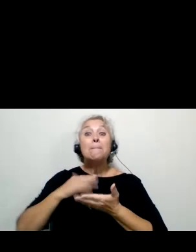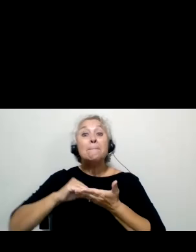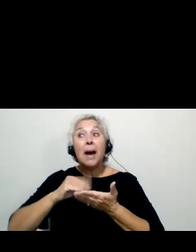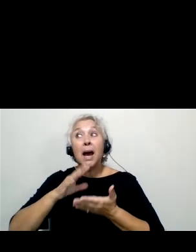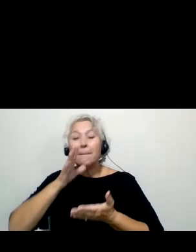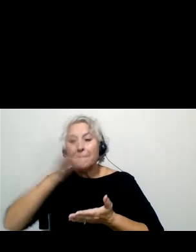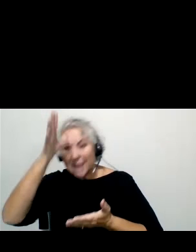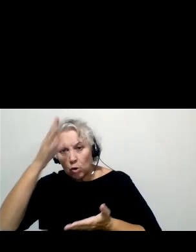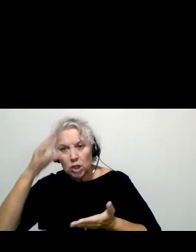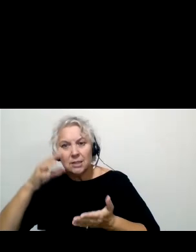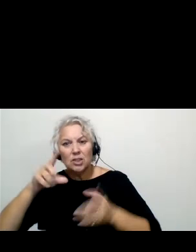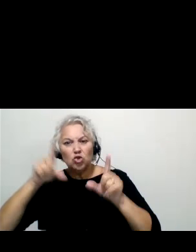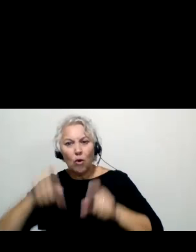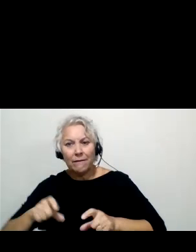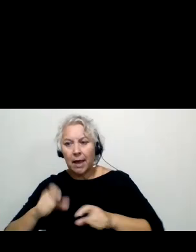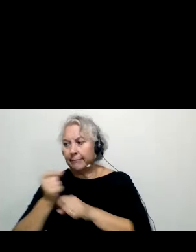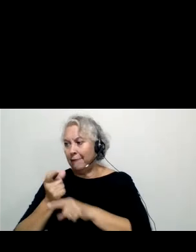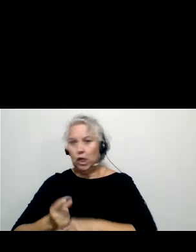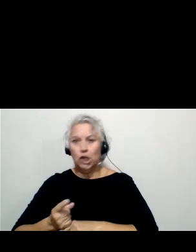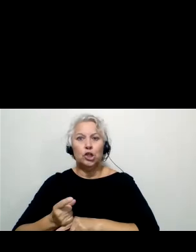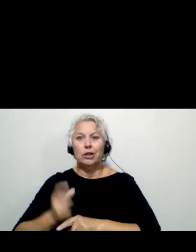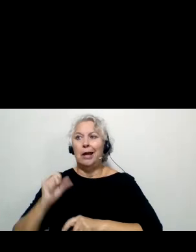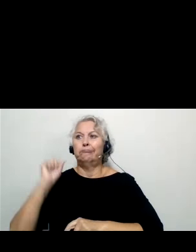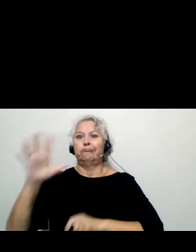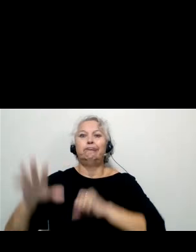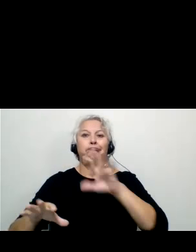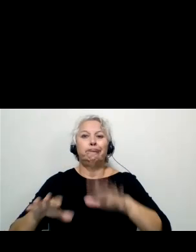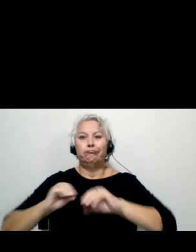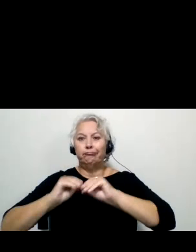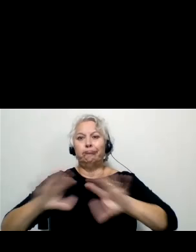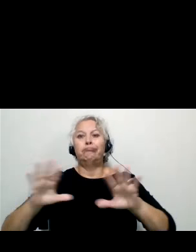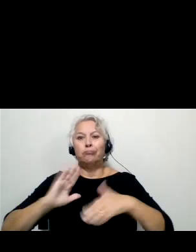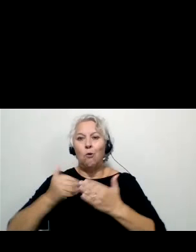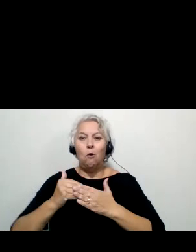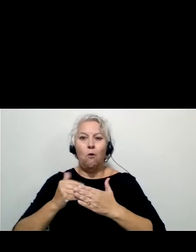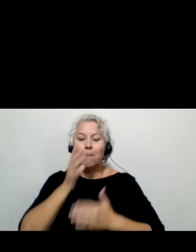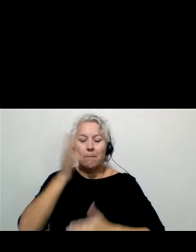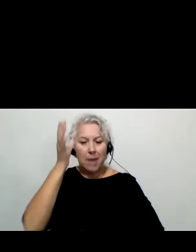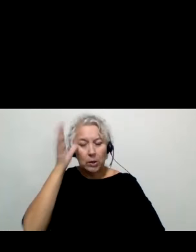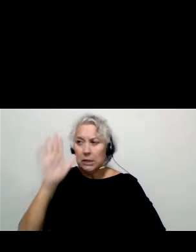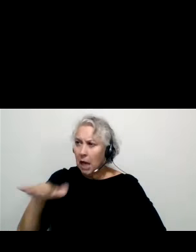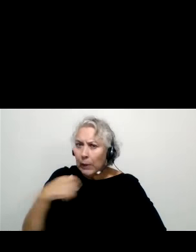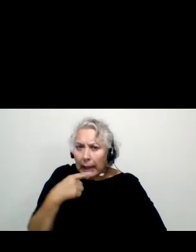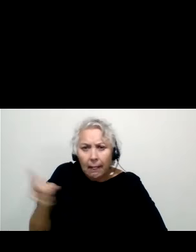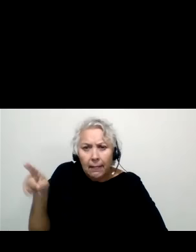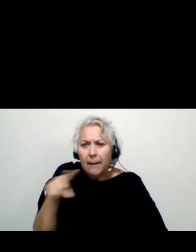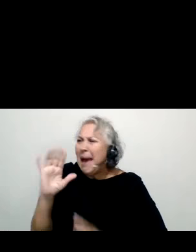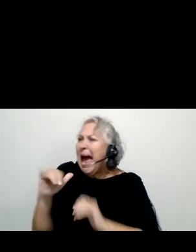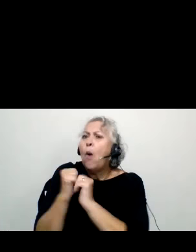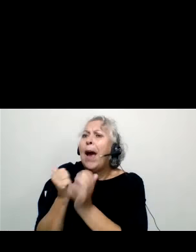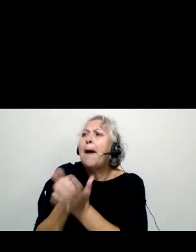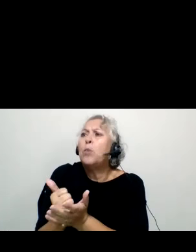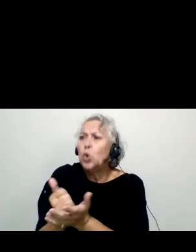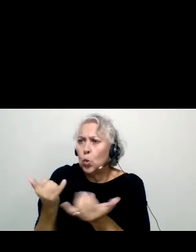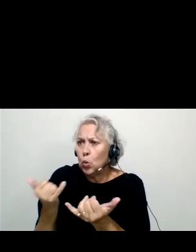parent survey that I would put out every single year, I would, at the beginning of each year, I would say to the parents, how can I help you this year?